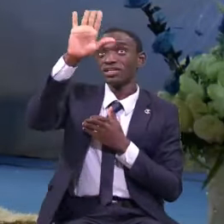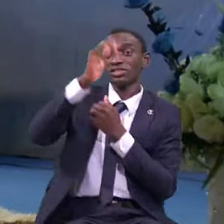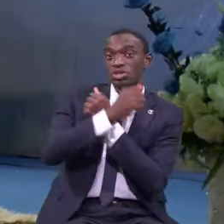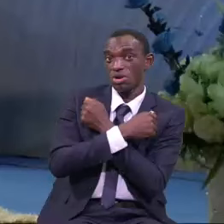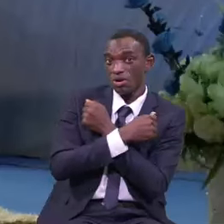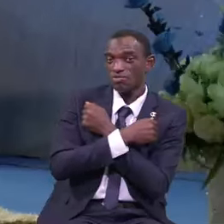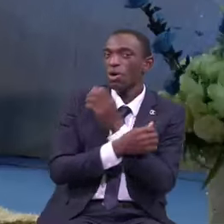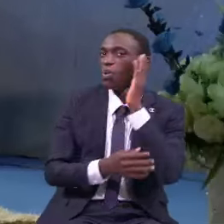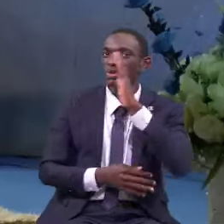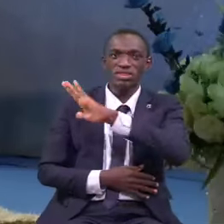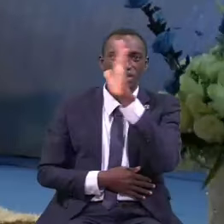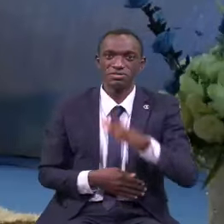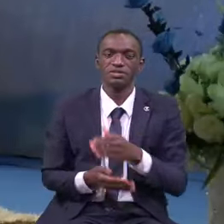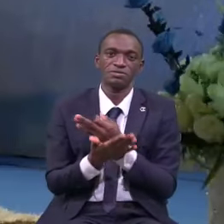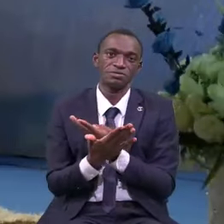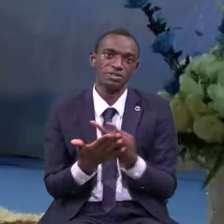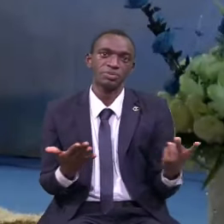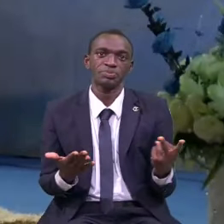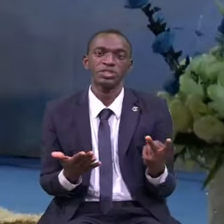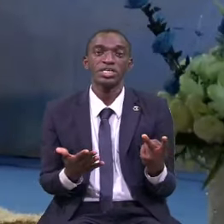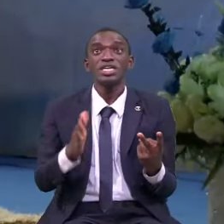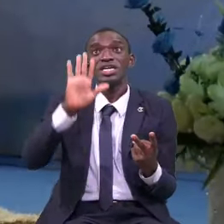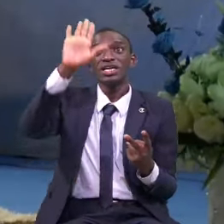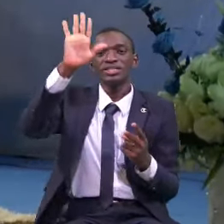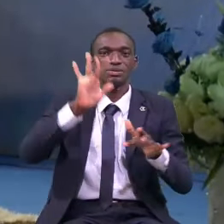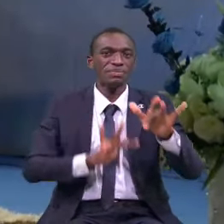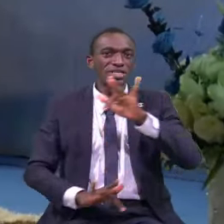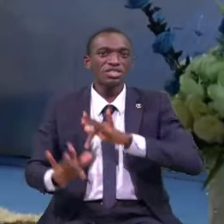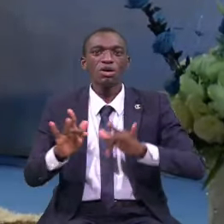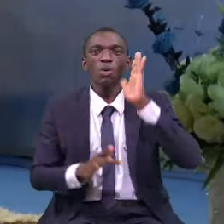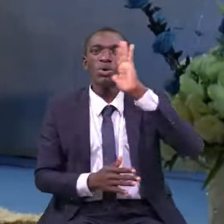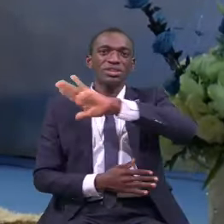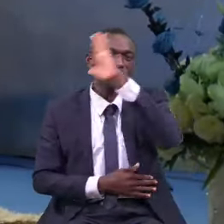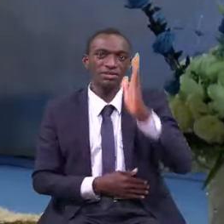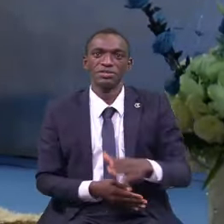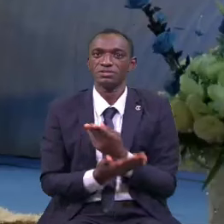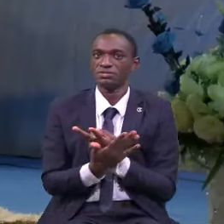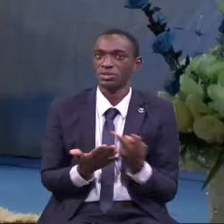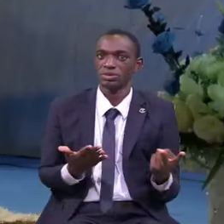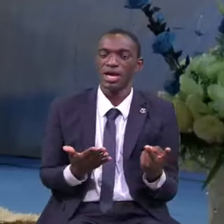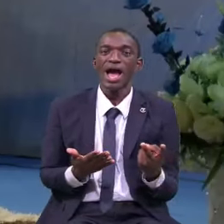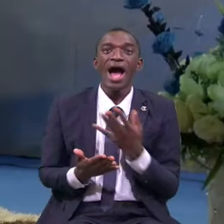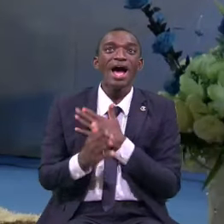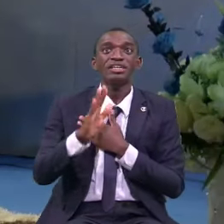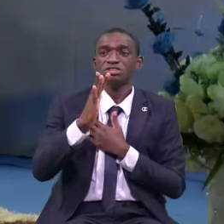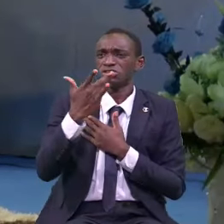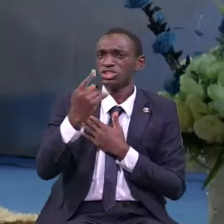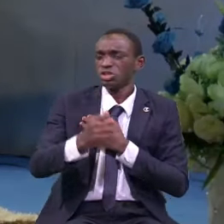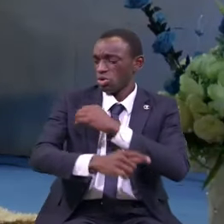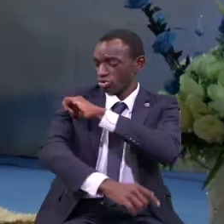fail. And his mercy will never fail. And the authority of his